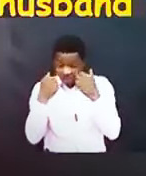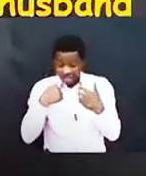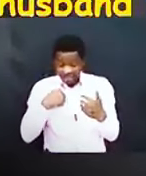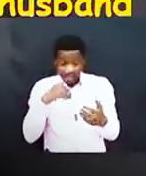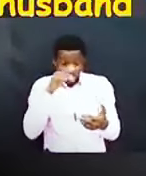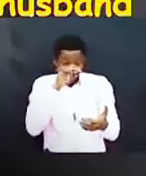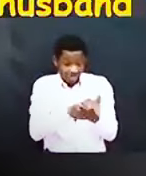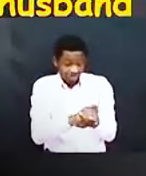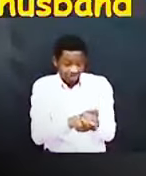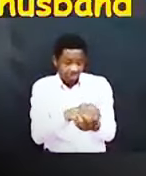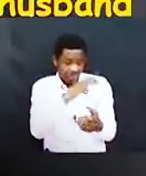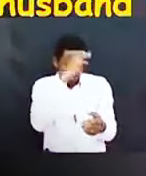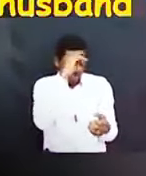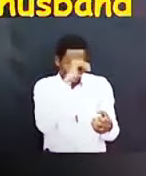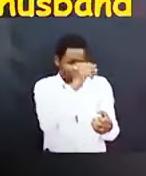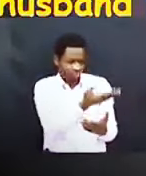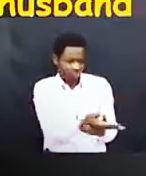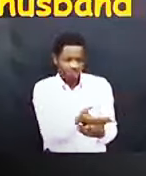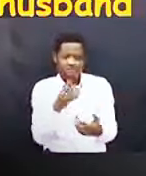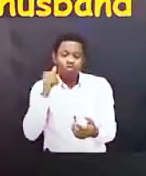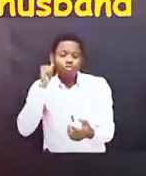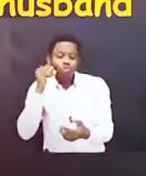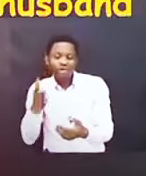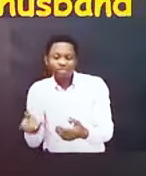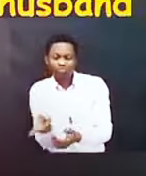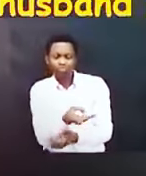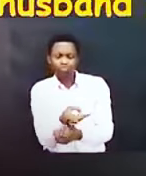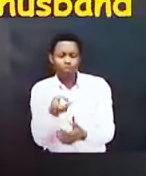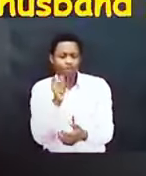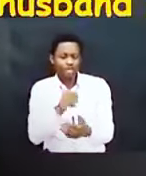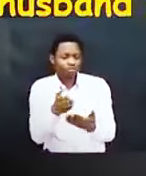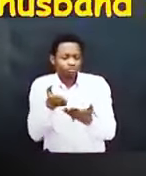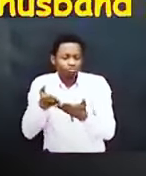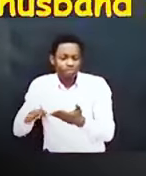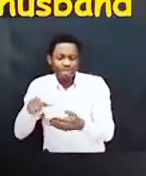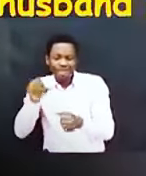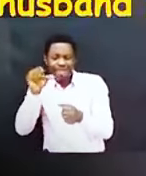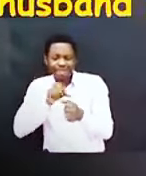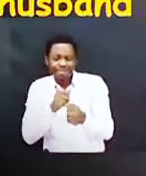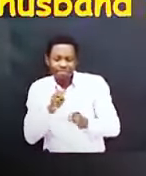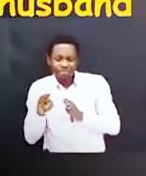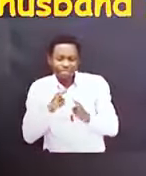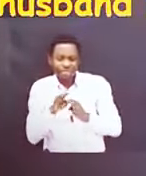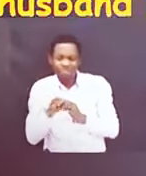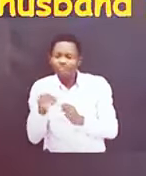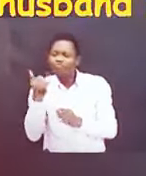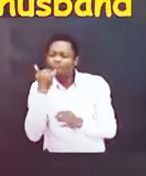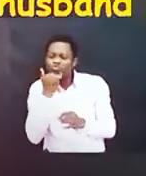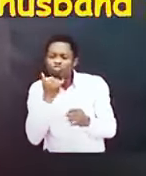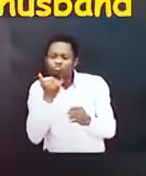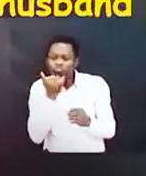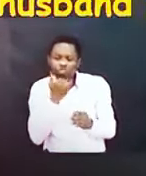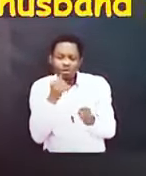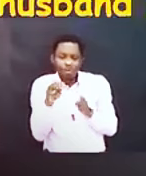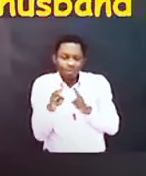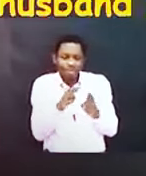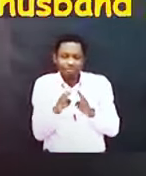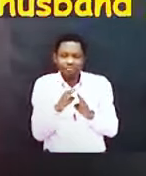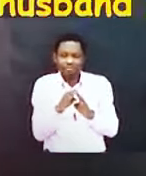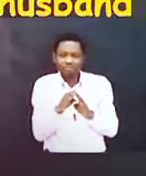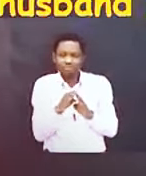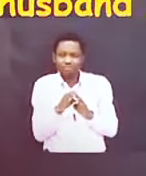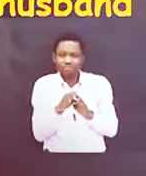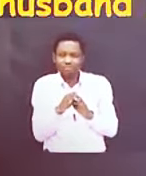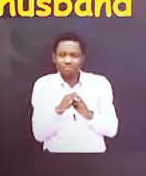to avoid all unseemly and immodest conduct. I saw with my